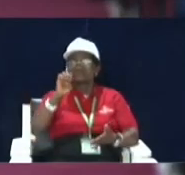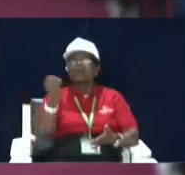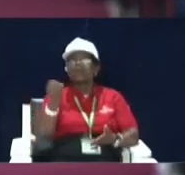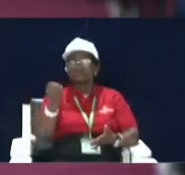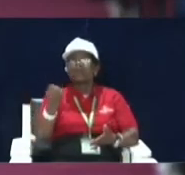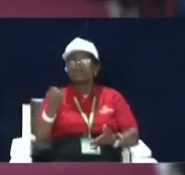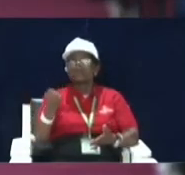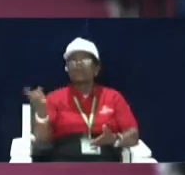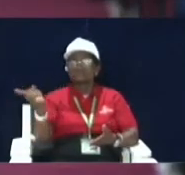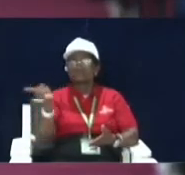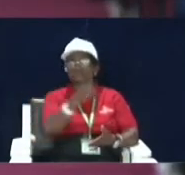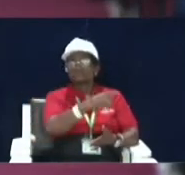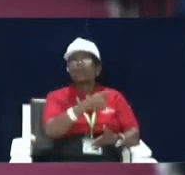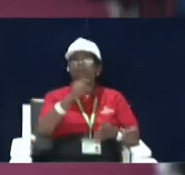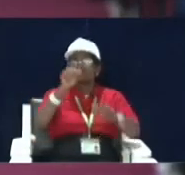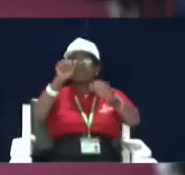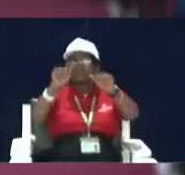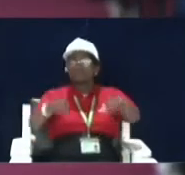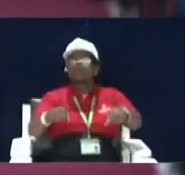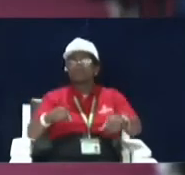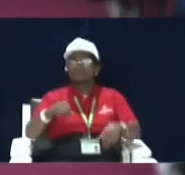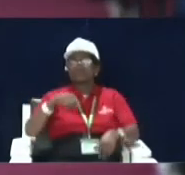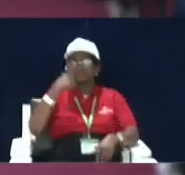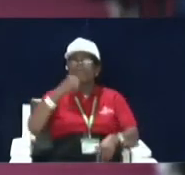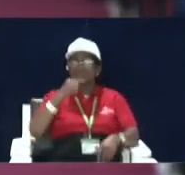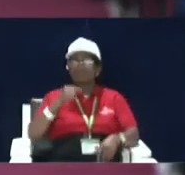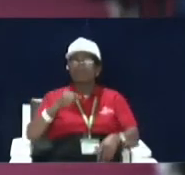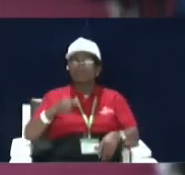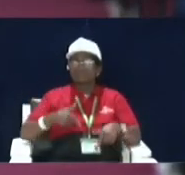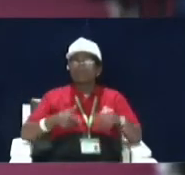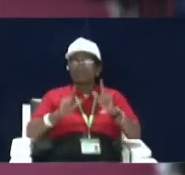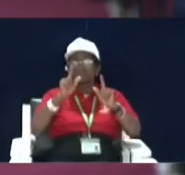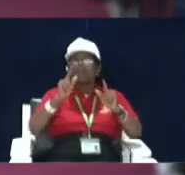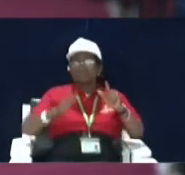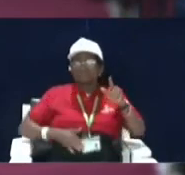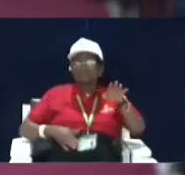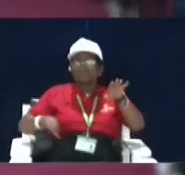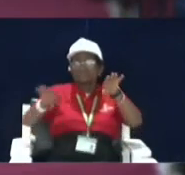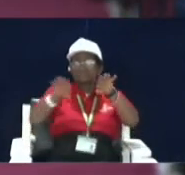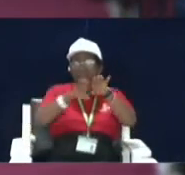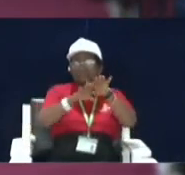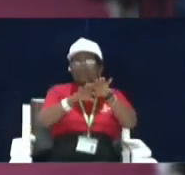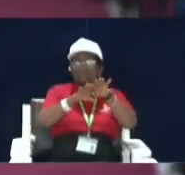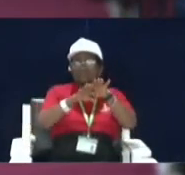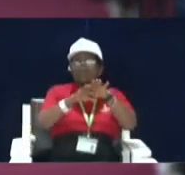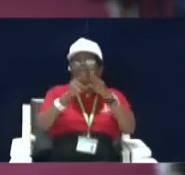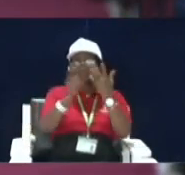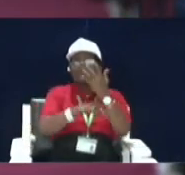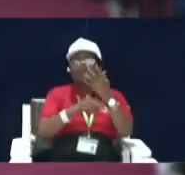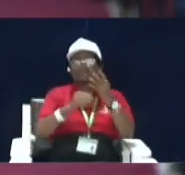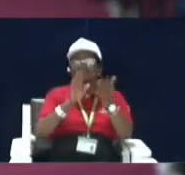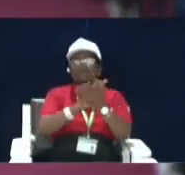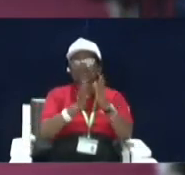let barrenness become a stranger to my family.